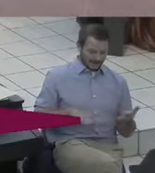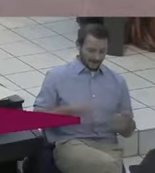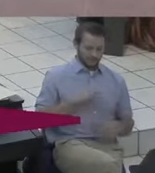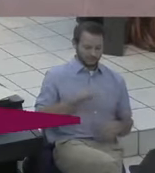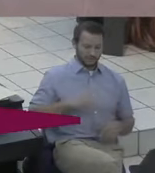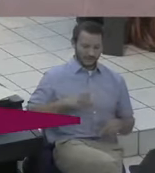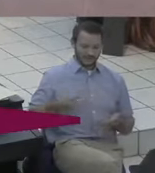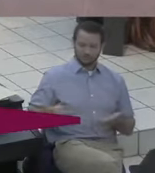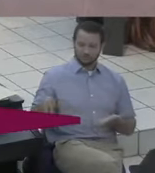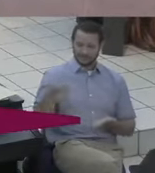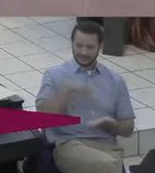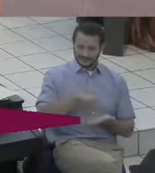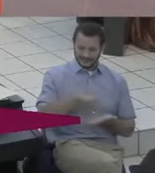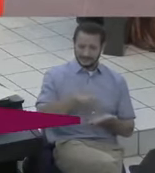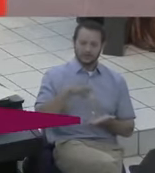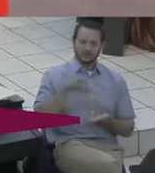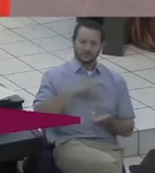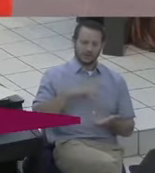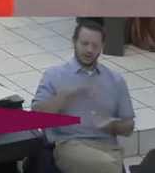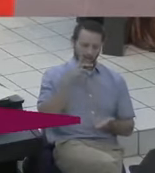will come again.